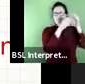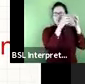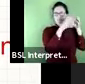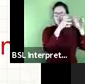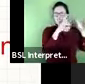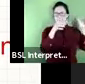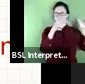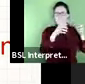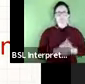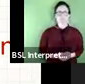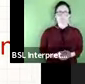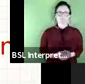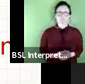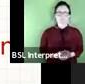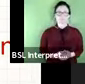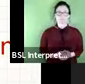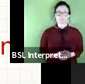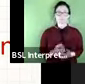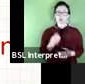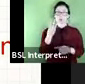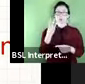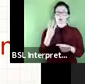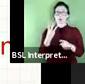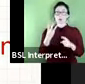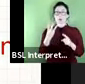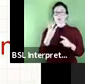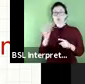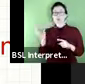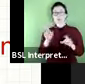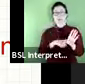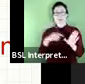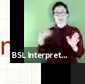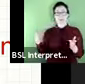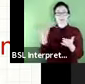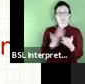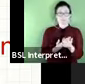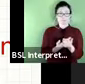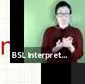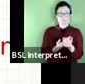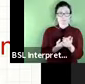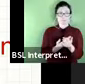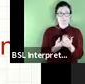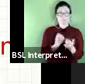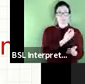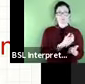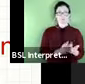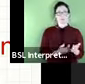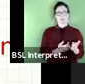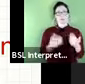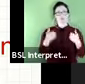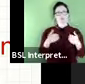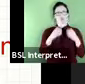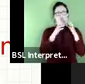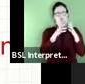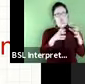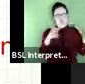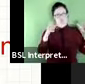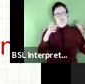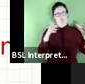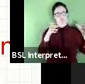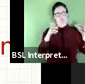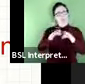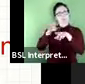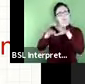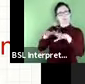Over the past 3 decades, China shared a similar wealthization process with